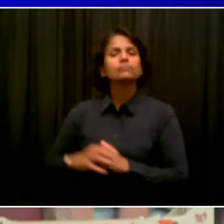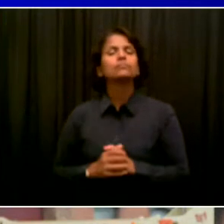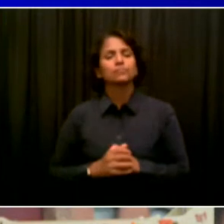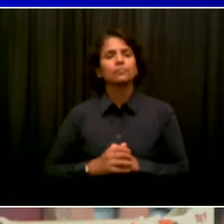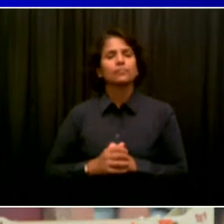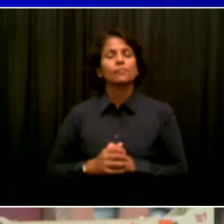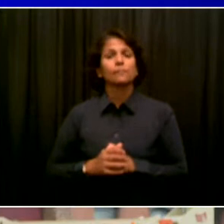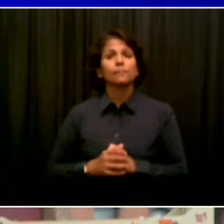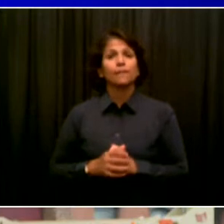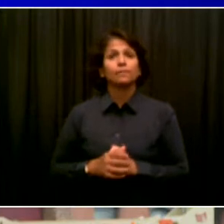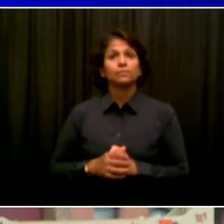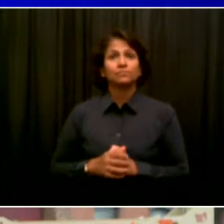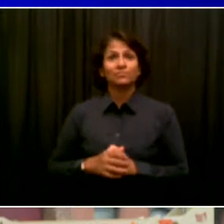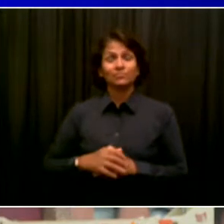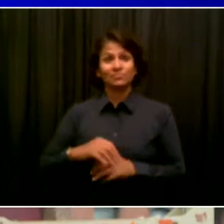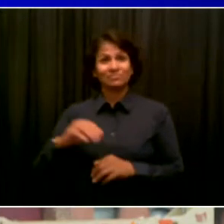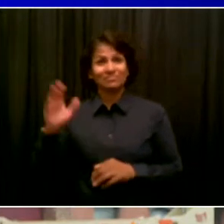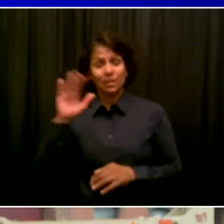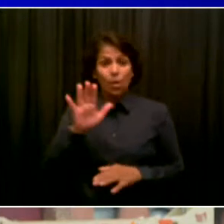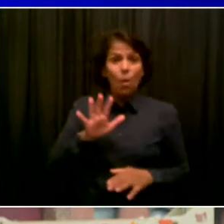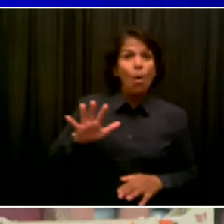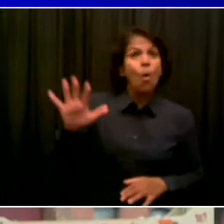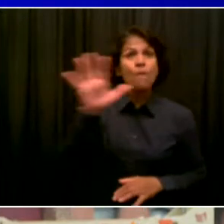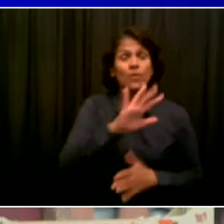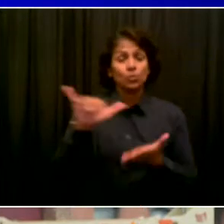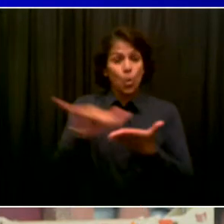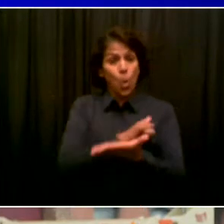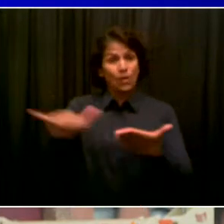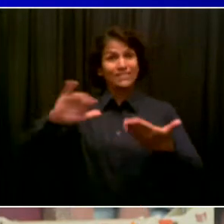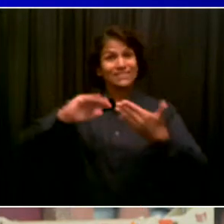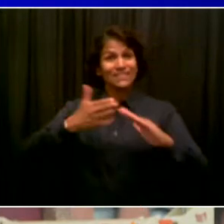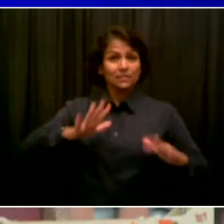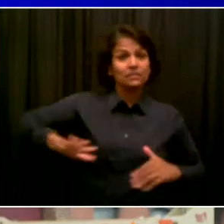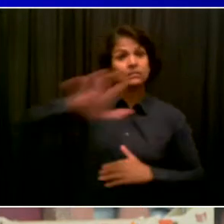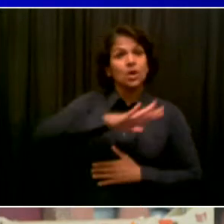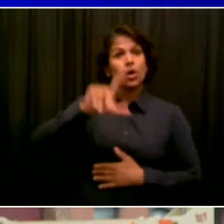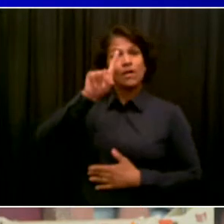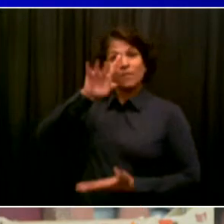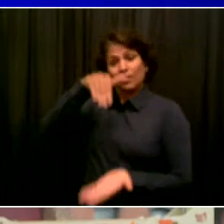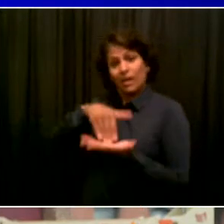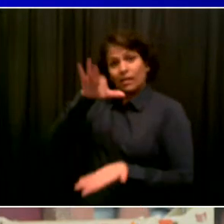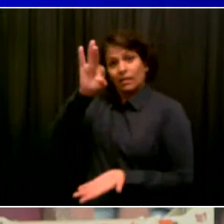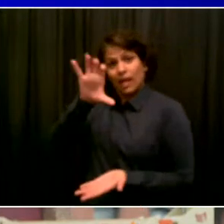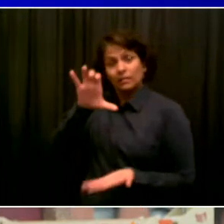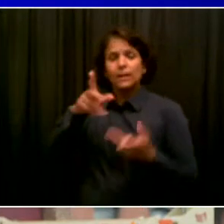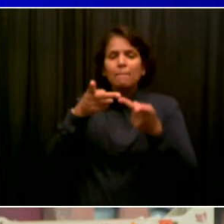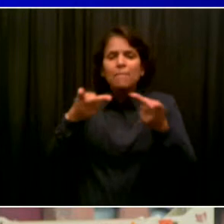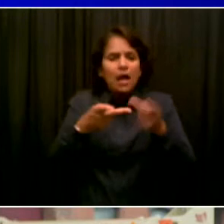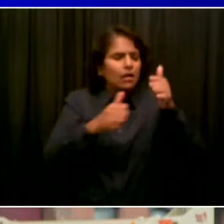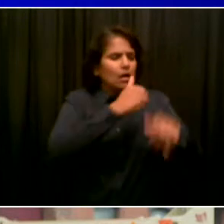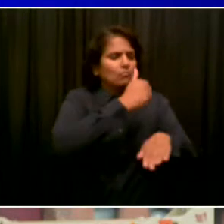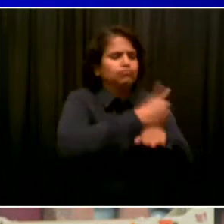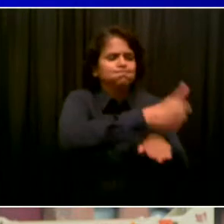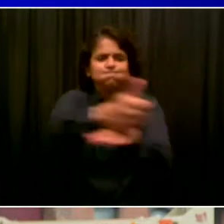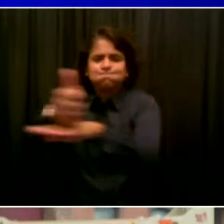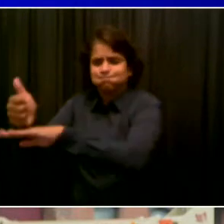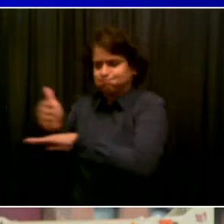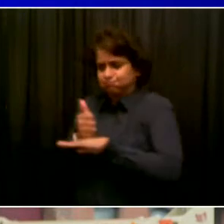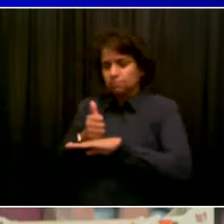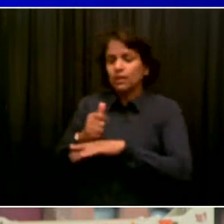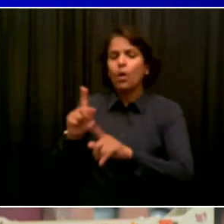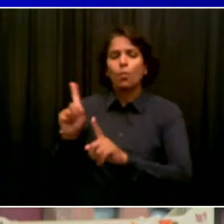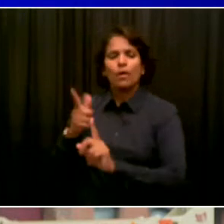1,900 vaccination sites, unbelievable reach all over the 5 boroughs, and 25